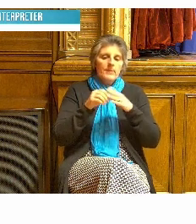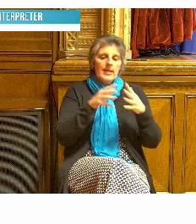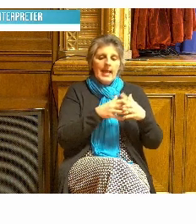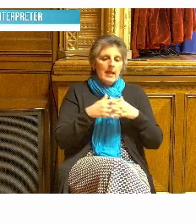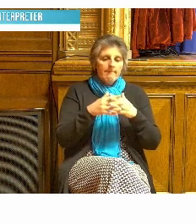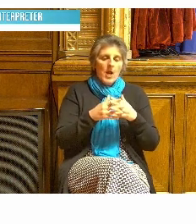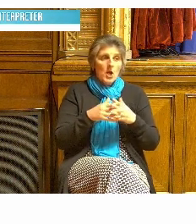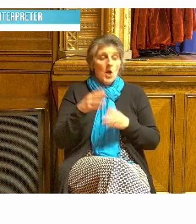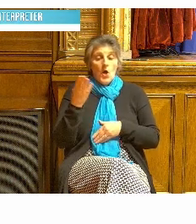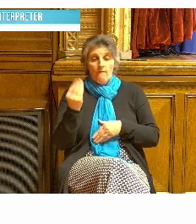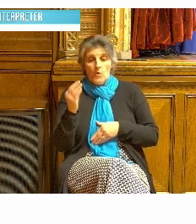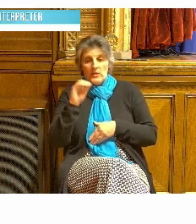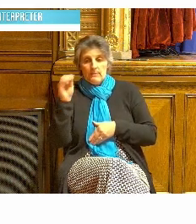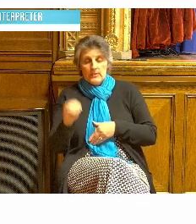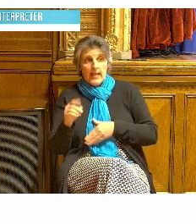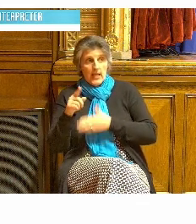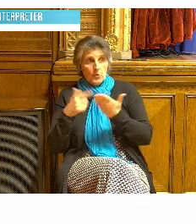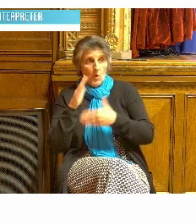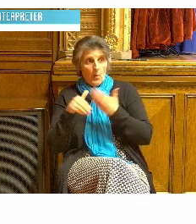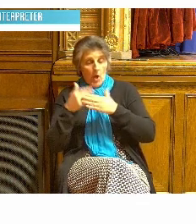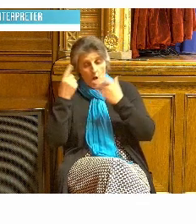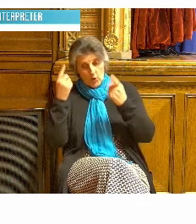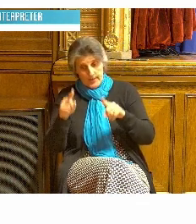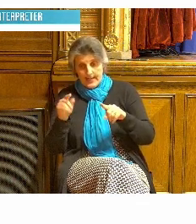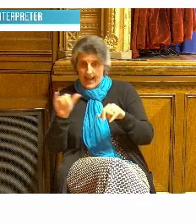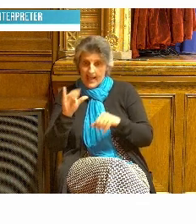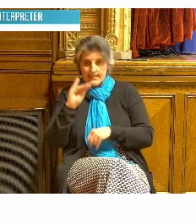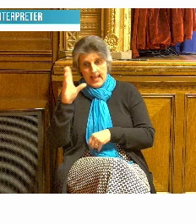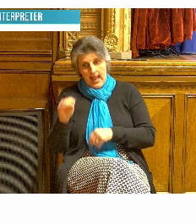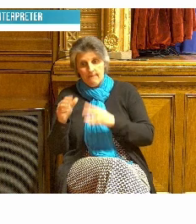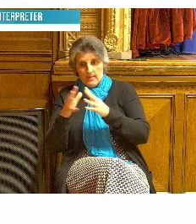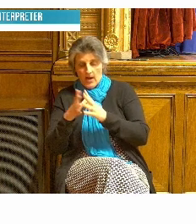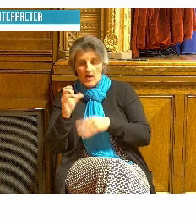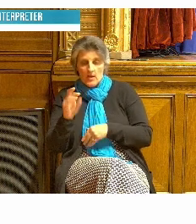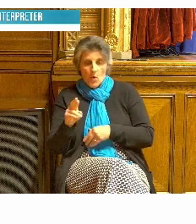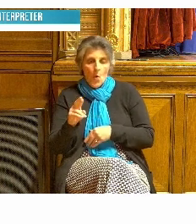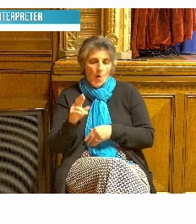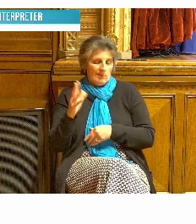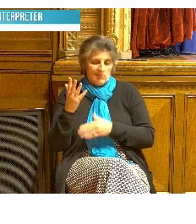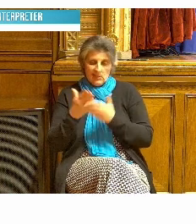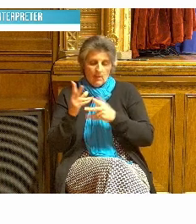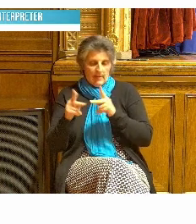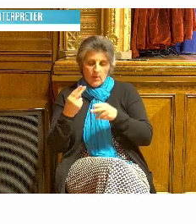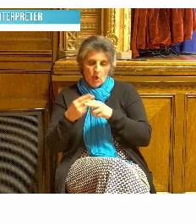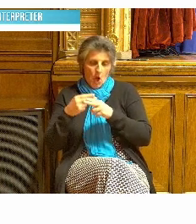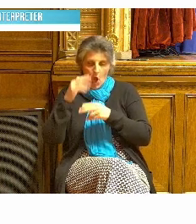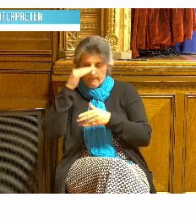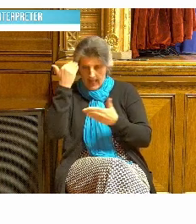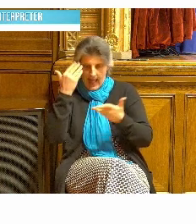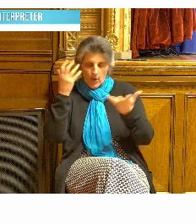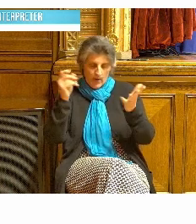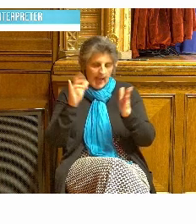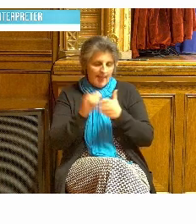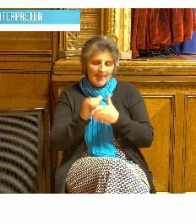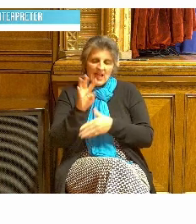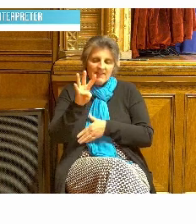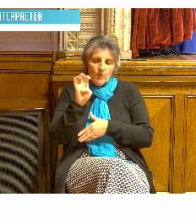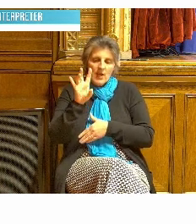America. 14% is what we all agree upon as African American, or some people call black. Okay, that's